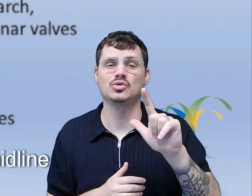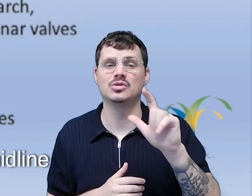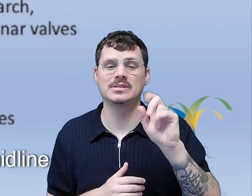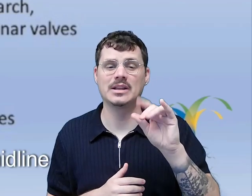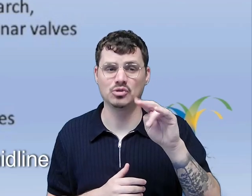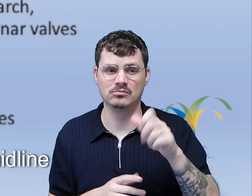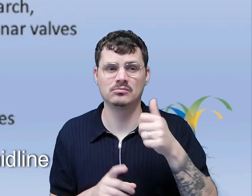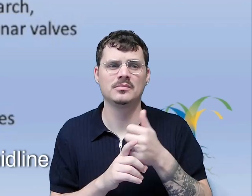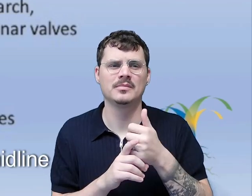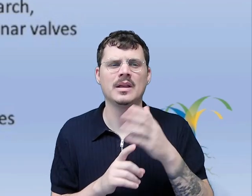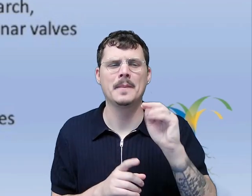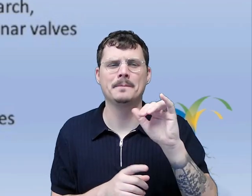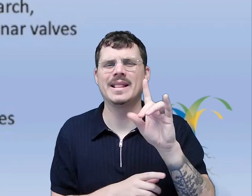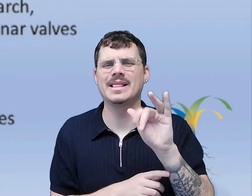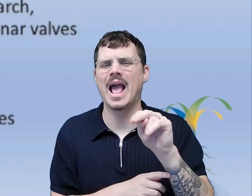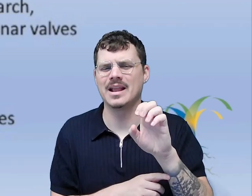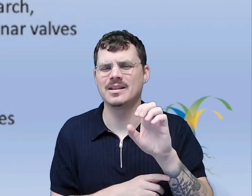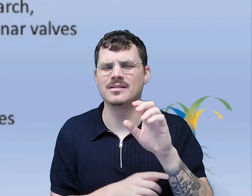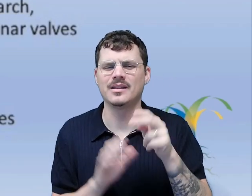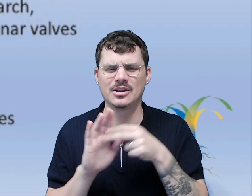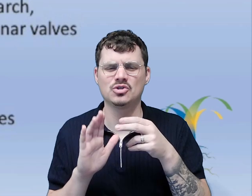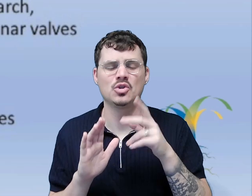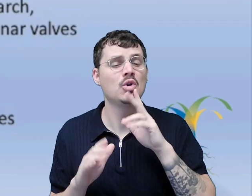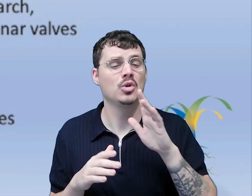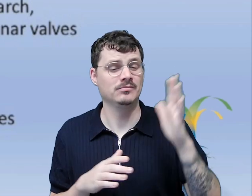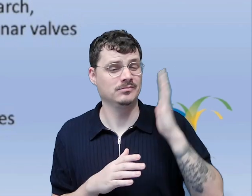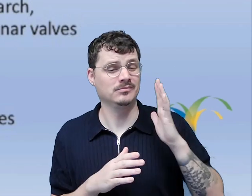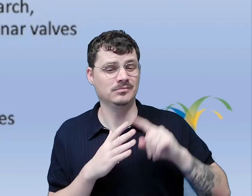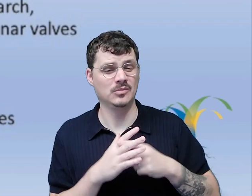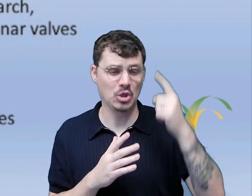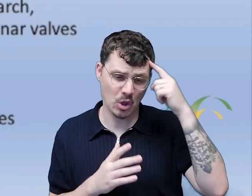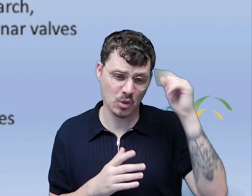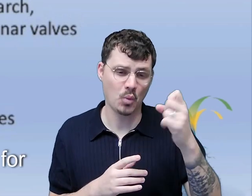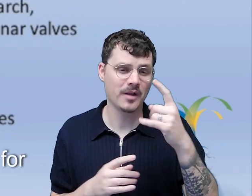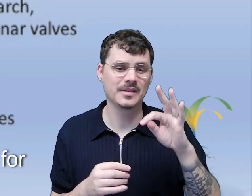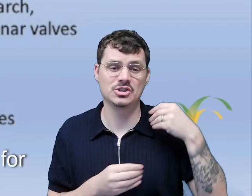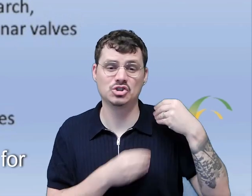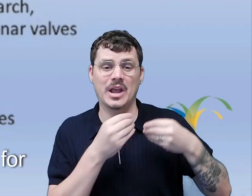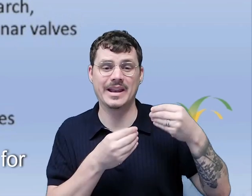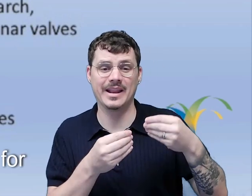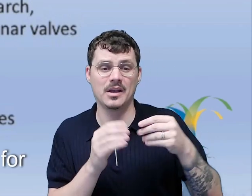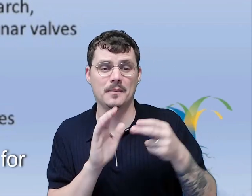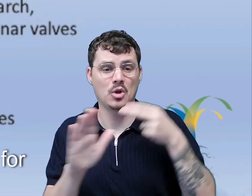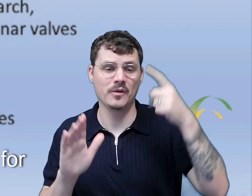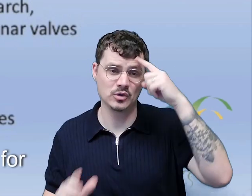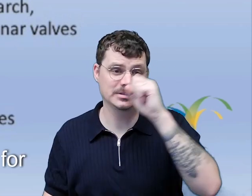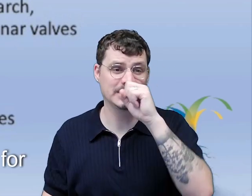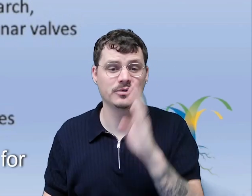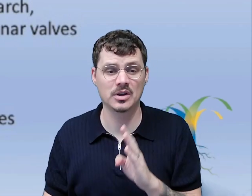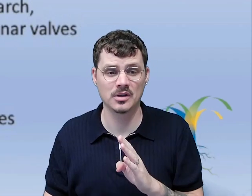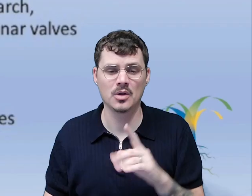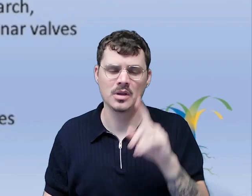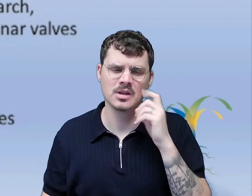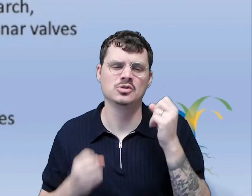Velocardiofacial syndrome is a midline condition, and originally it was felt to be one of the genetic markers